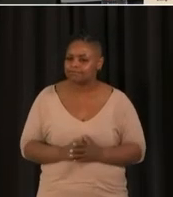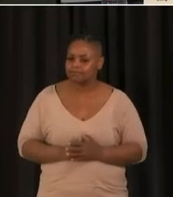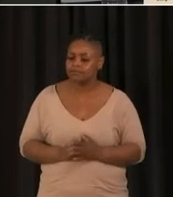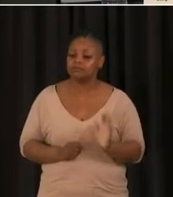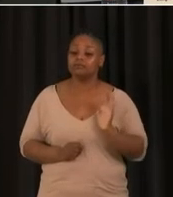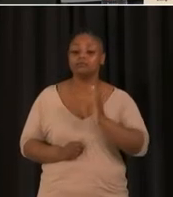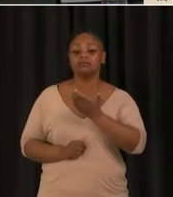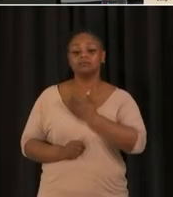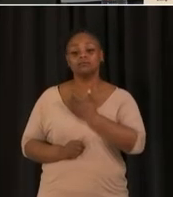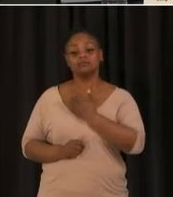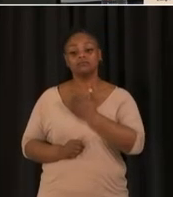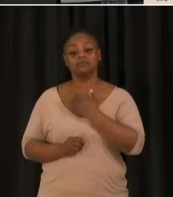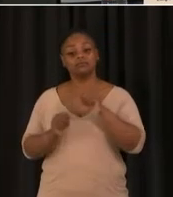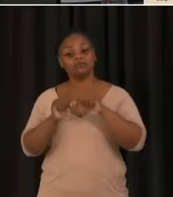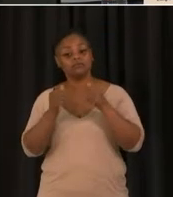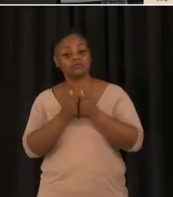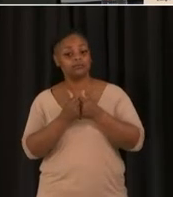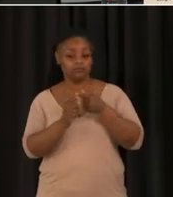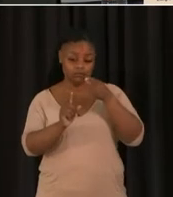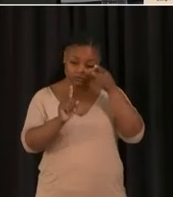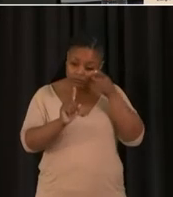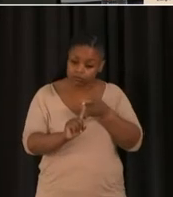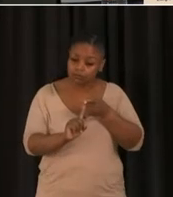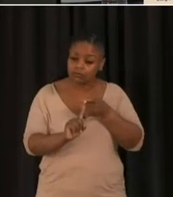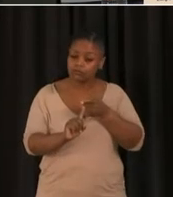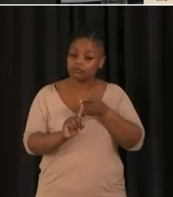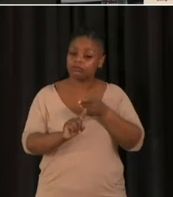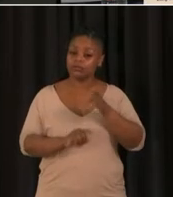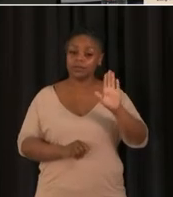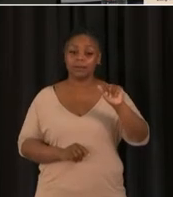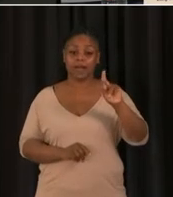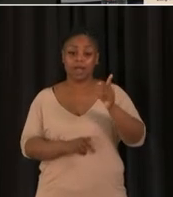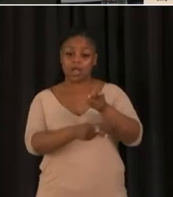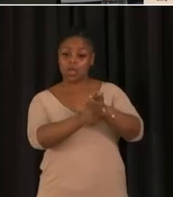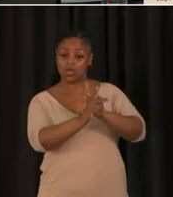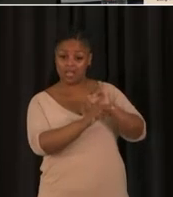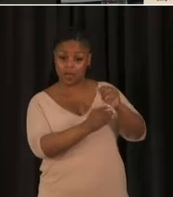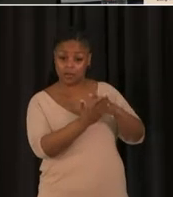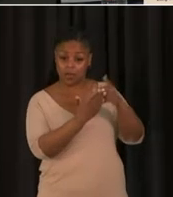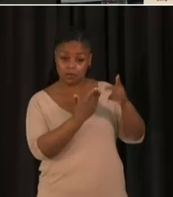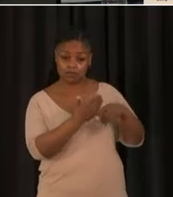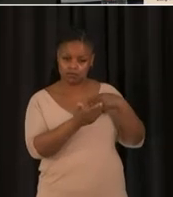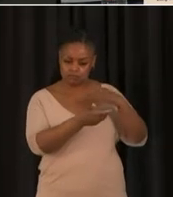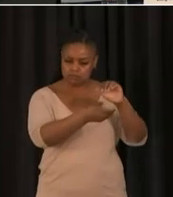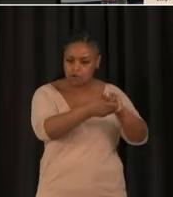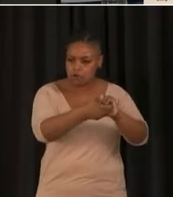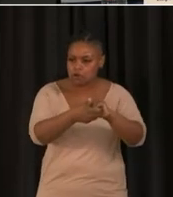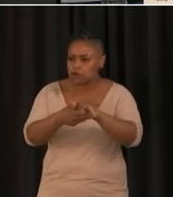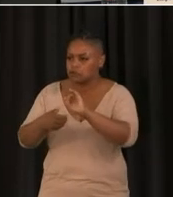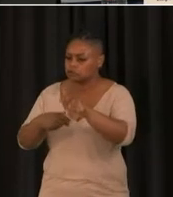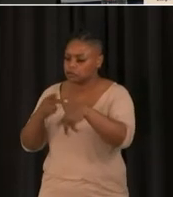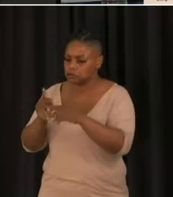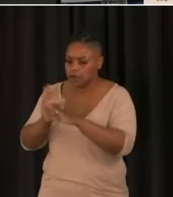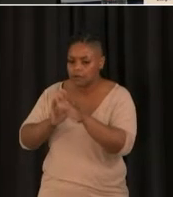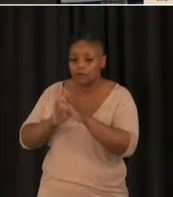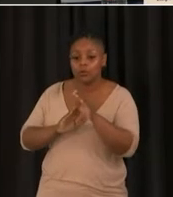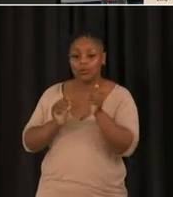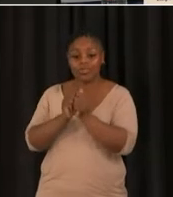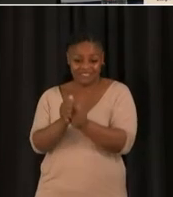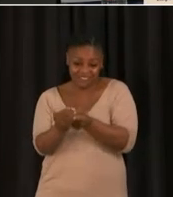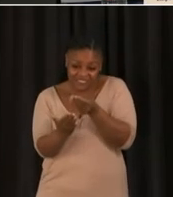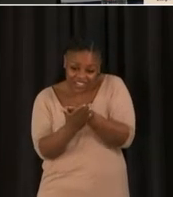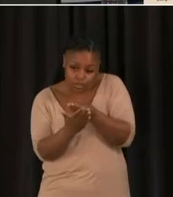account and they are not using traditional financial services. About 21% are underbanked. So they may have a